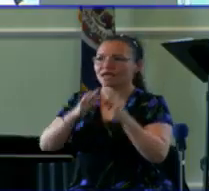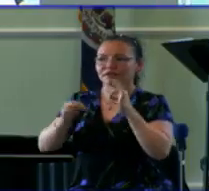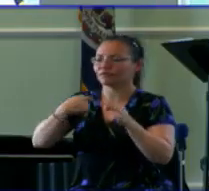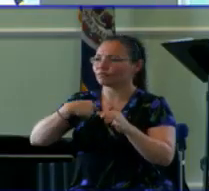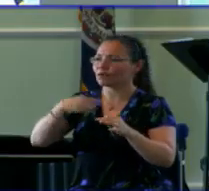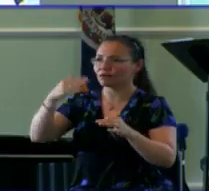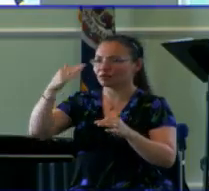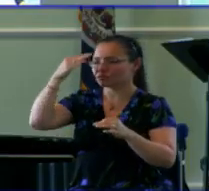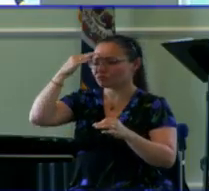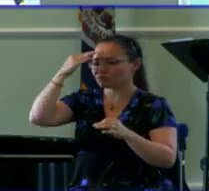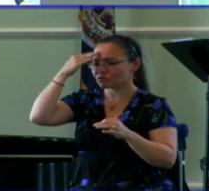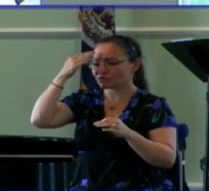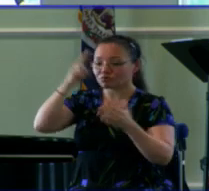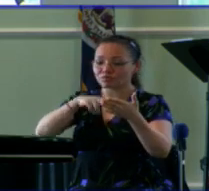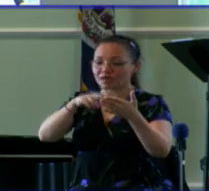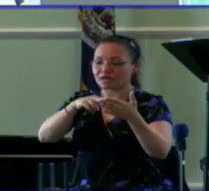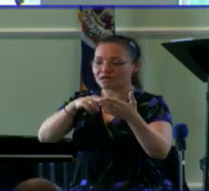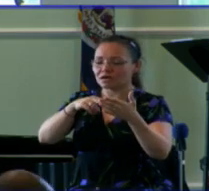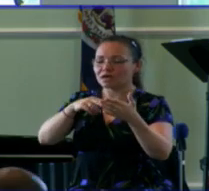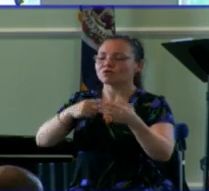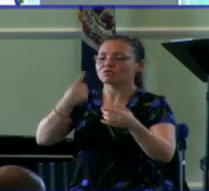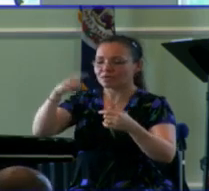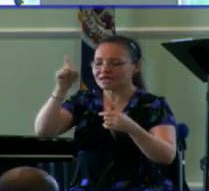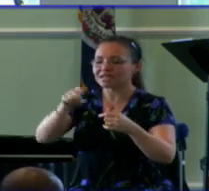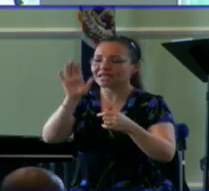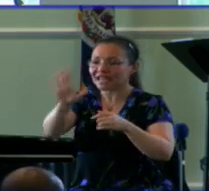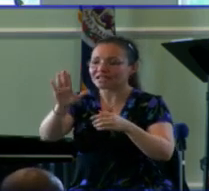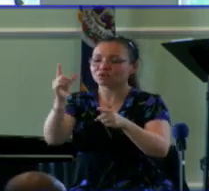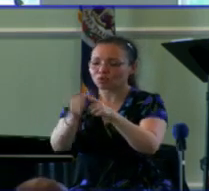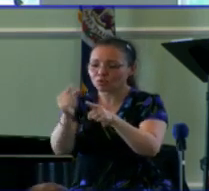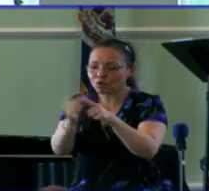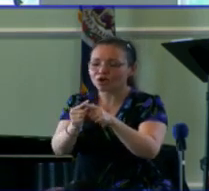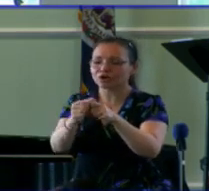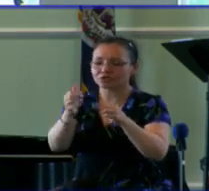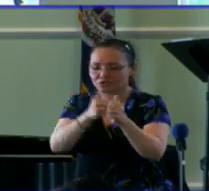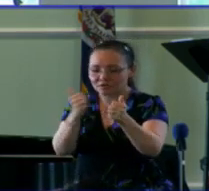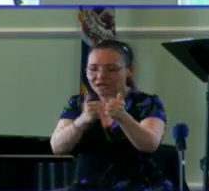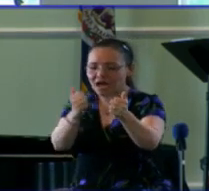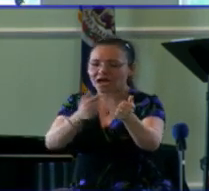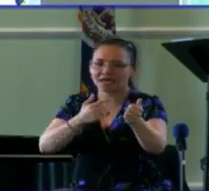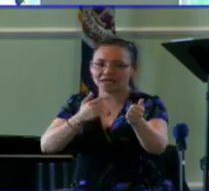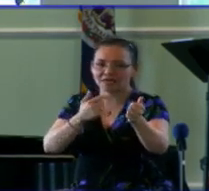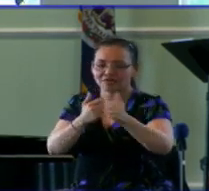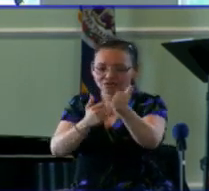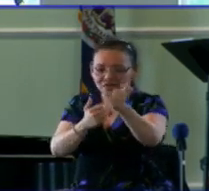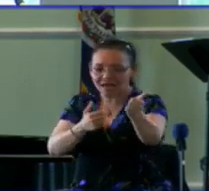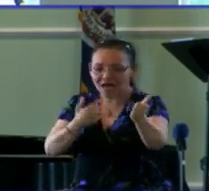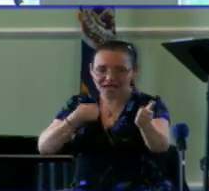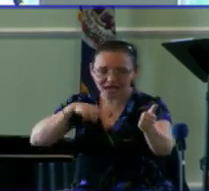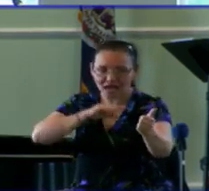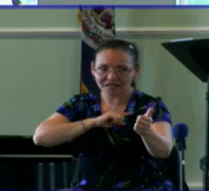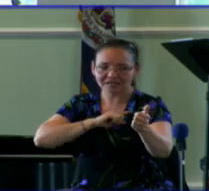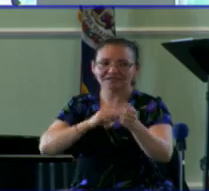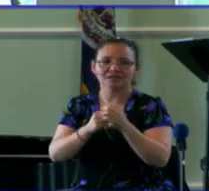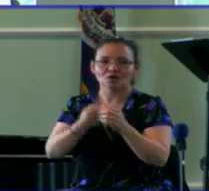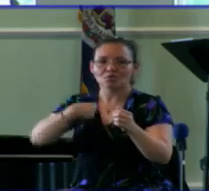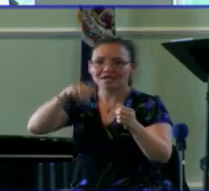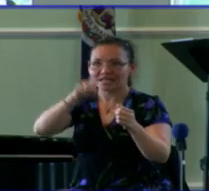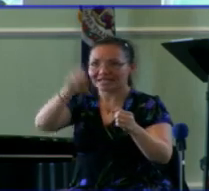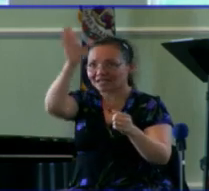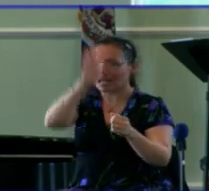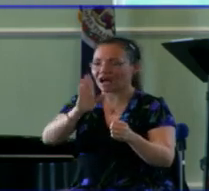going. And so we need God's word to what? To guide us. We need God's GPS,